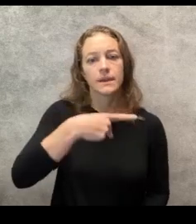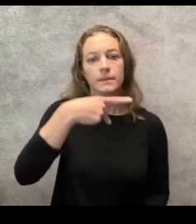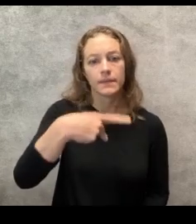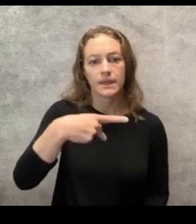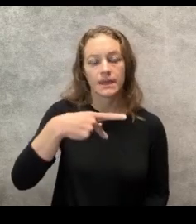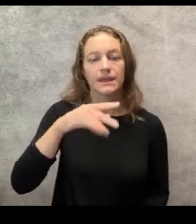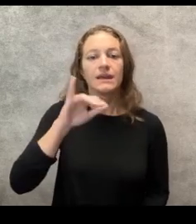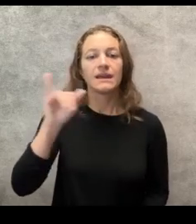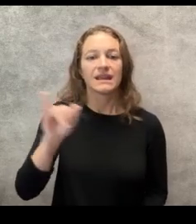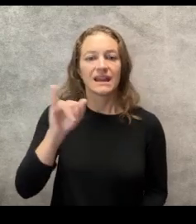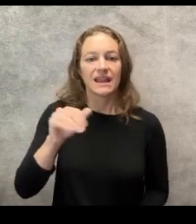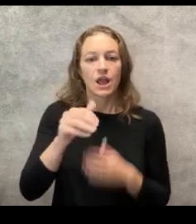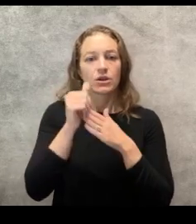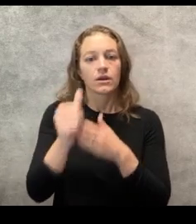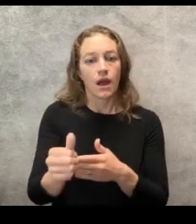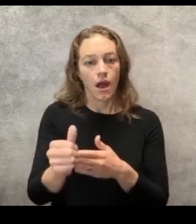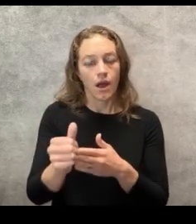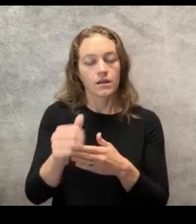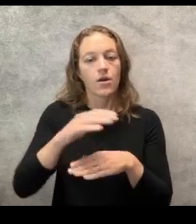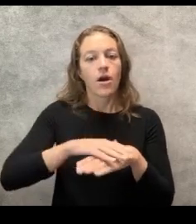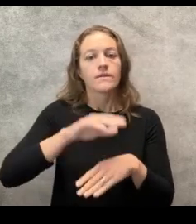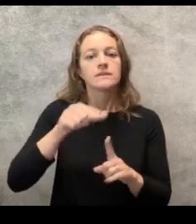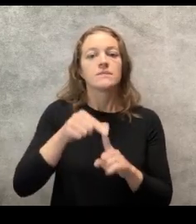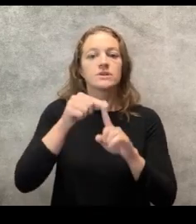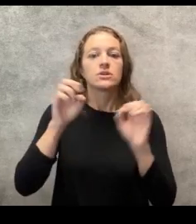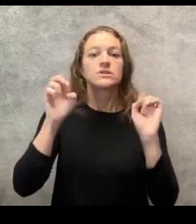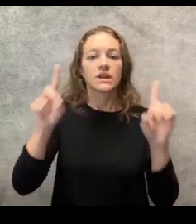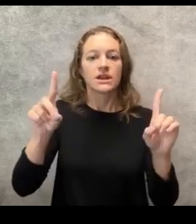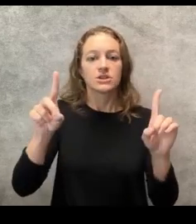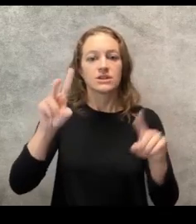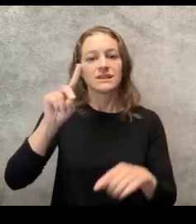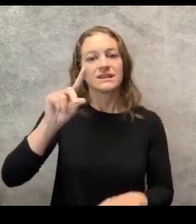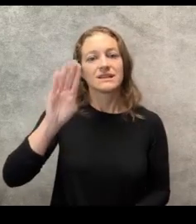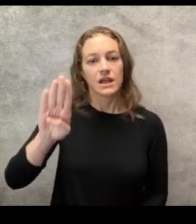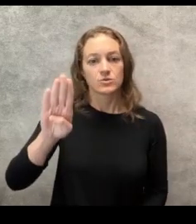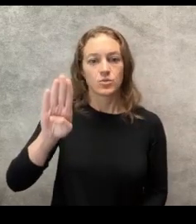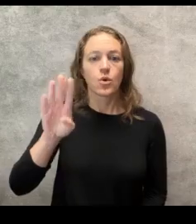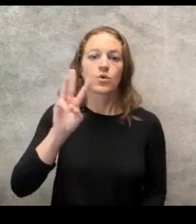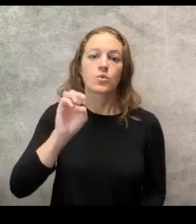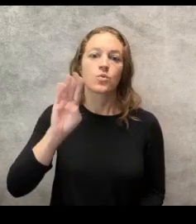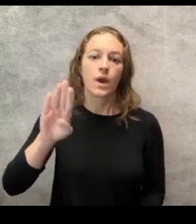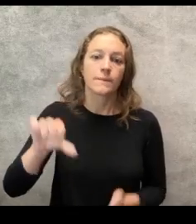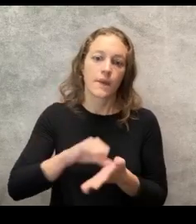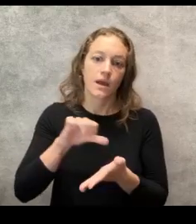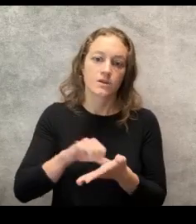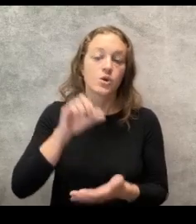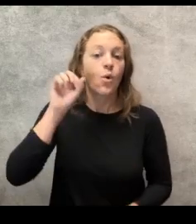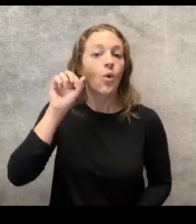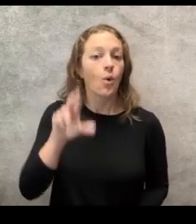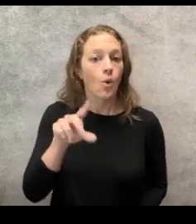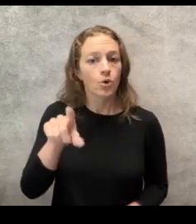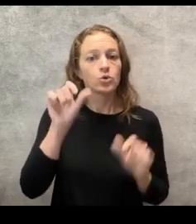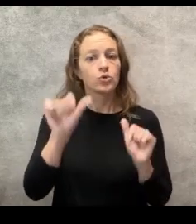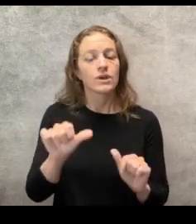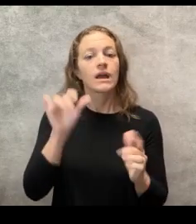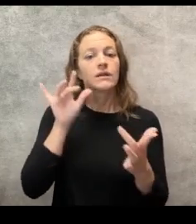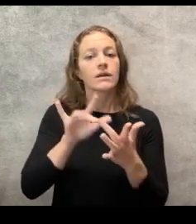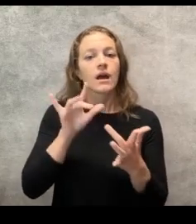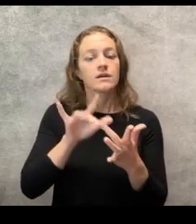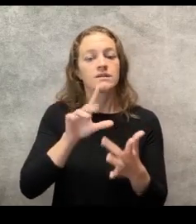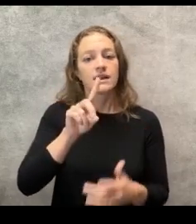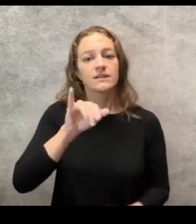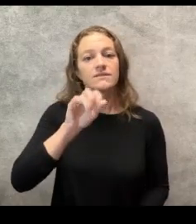Guide on the Special Education Data Dashboard webpage, or you may contact the Division of